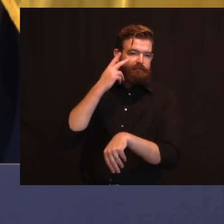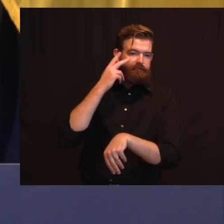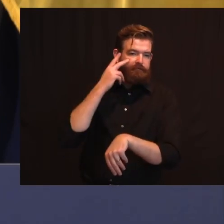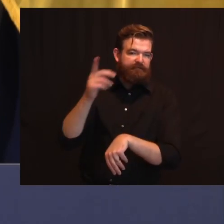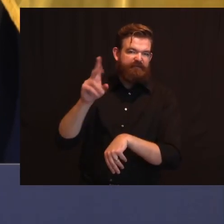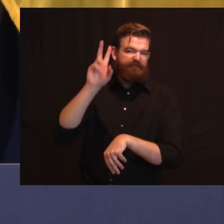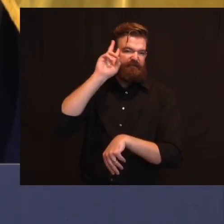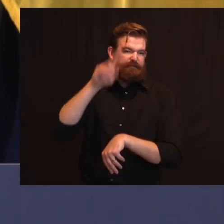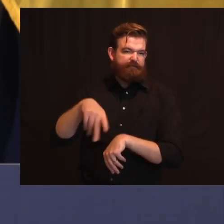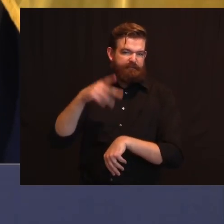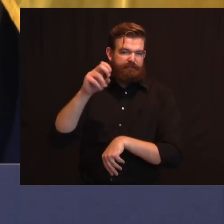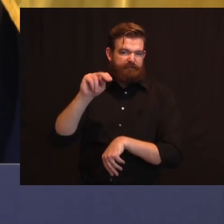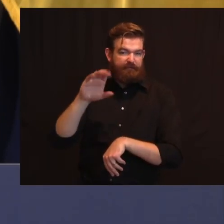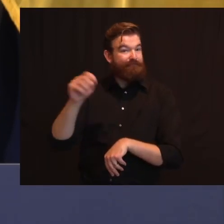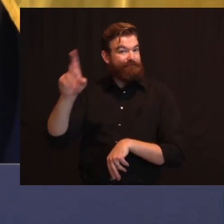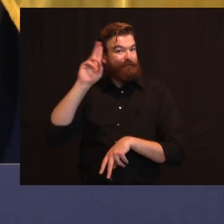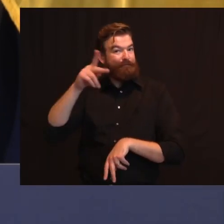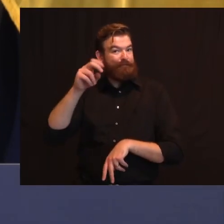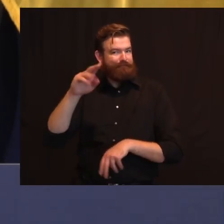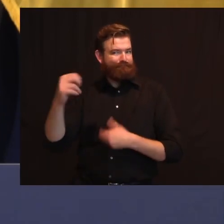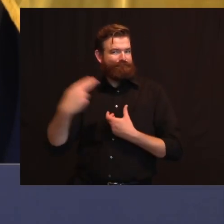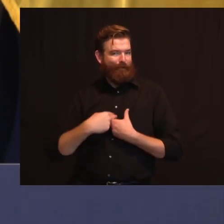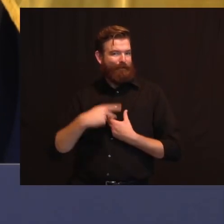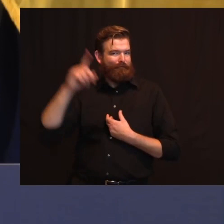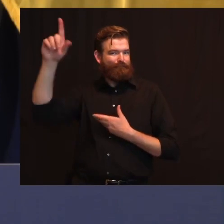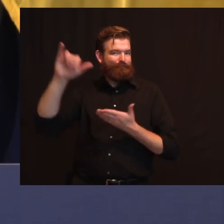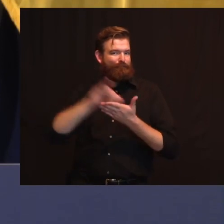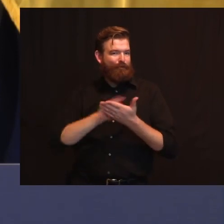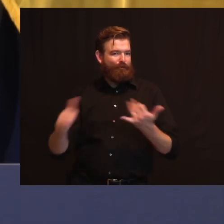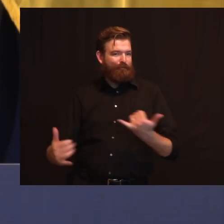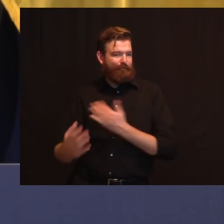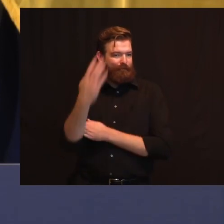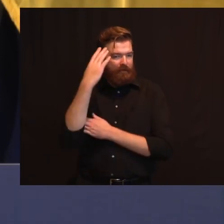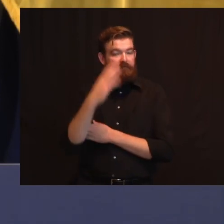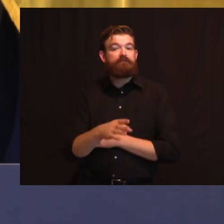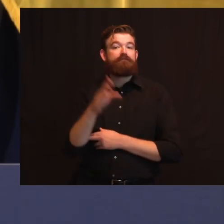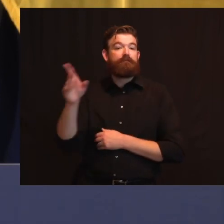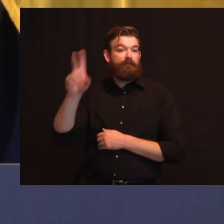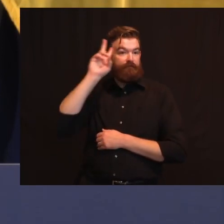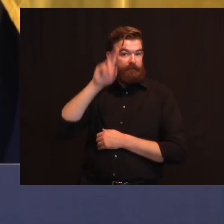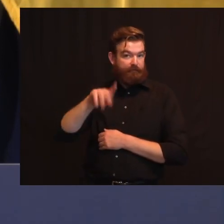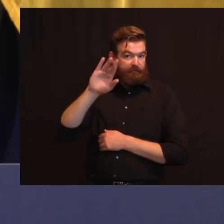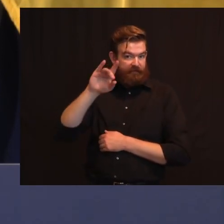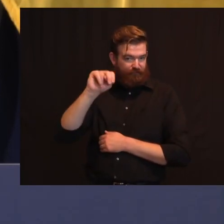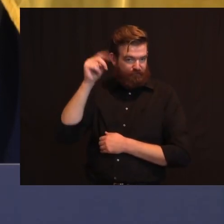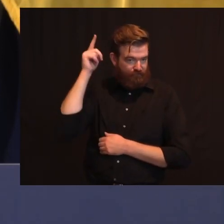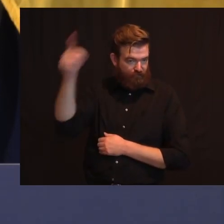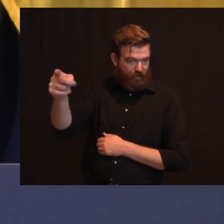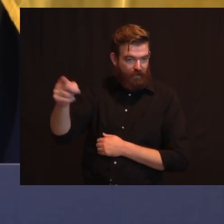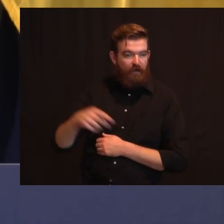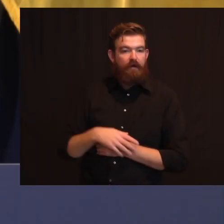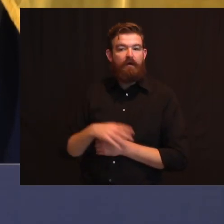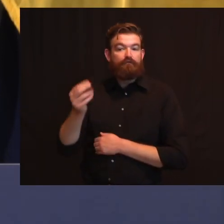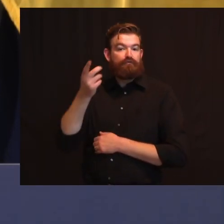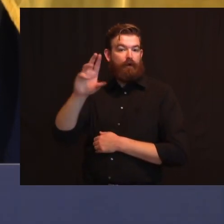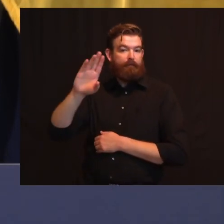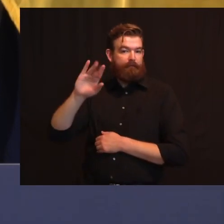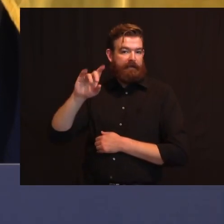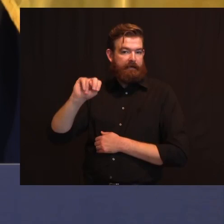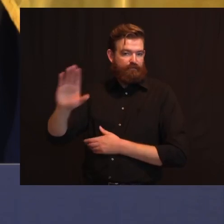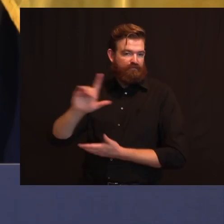morning, as well as Vice President Biden and Dr. Biden. And it was a really, Governor Pataki,